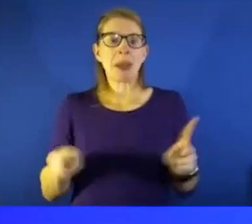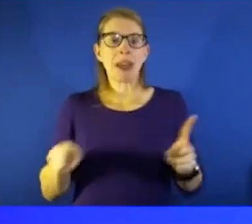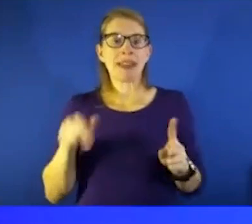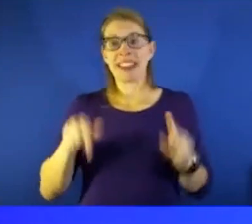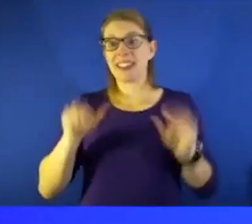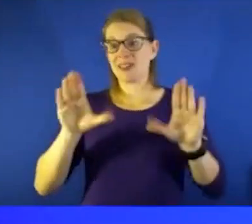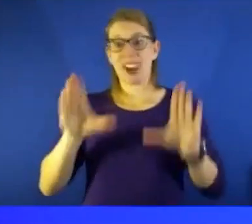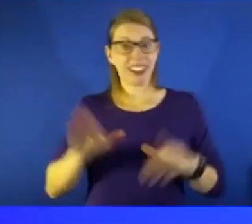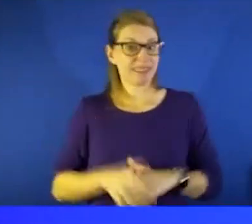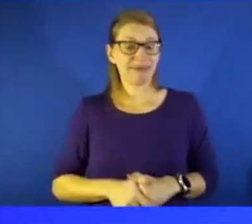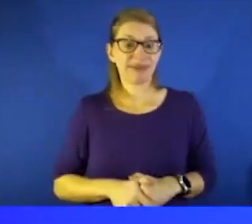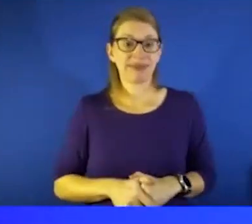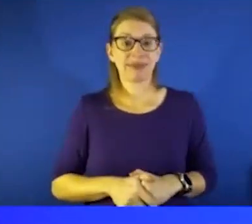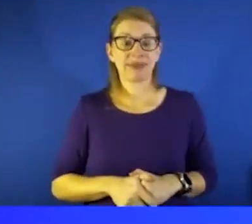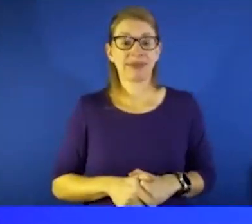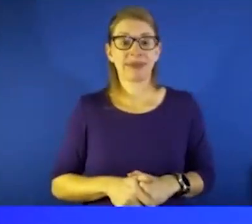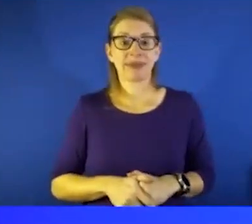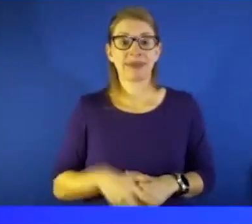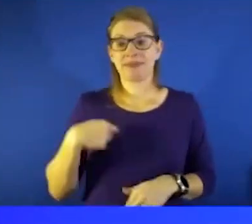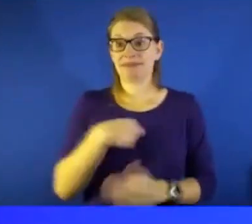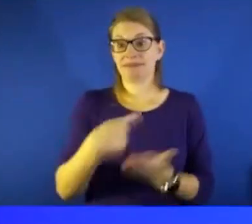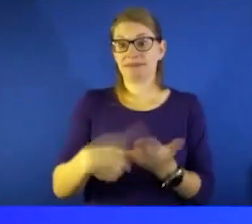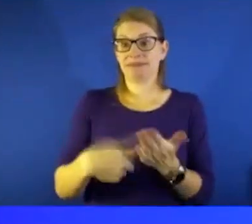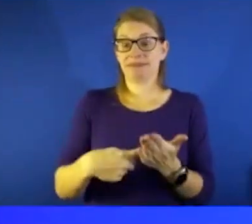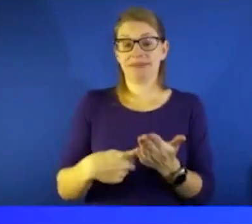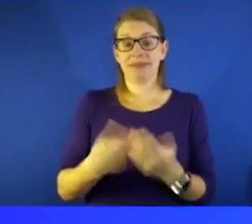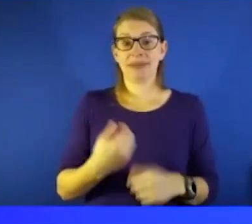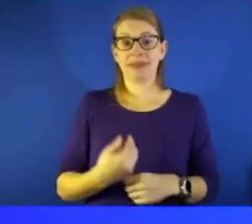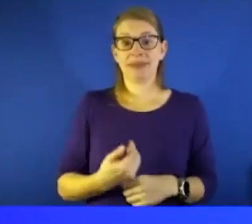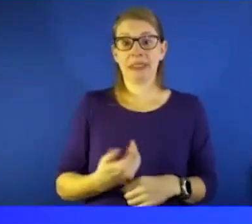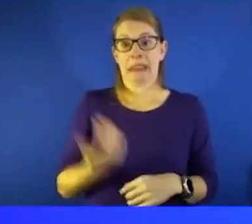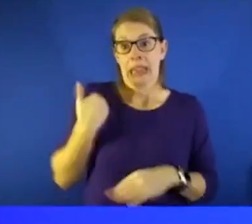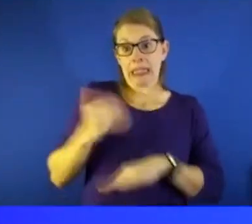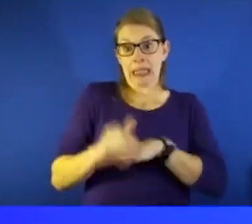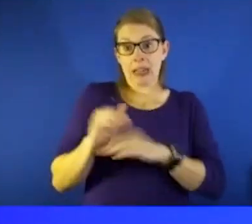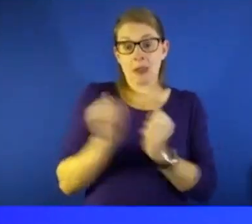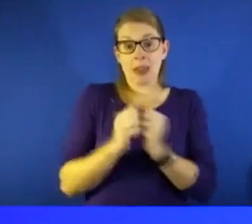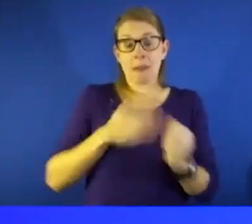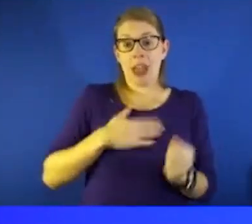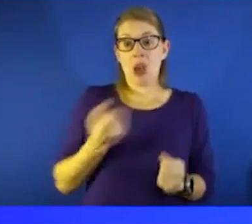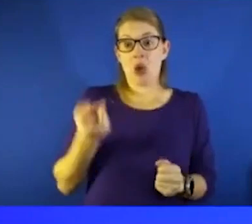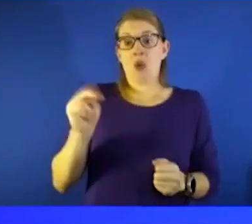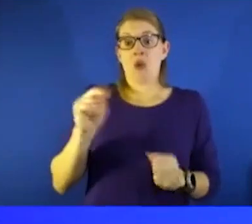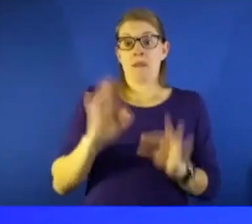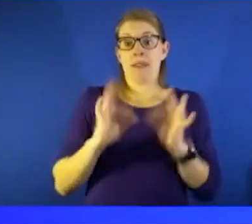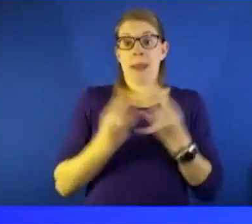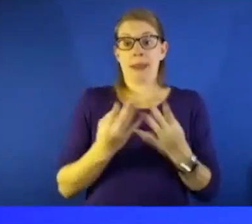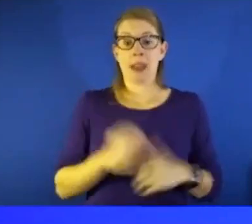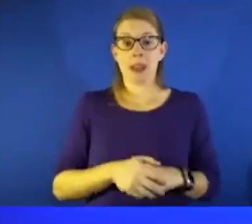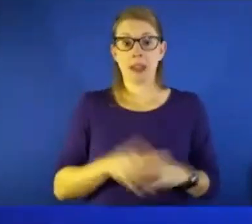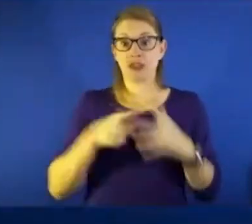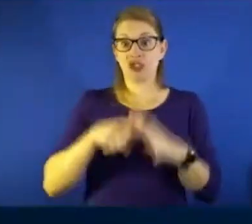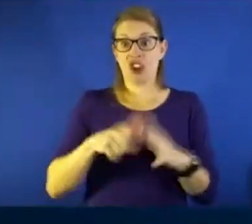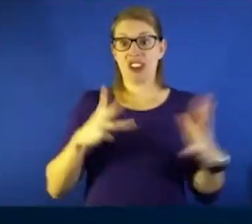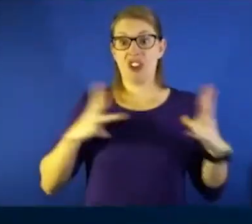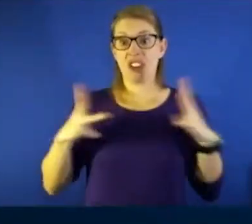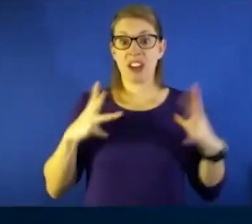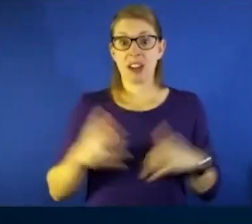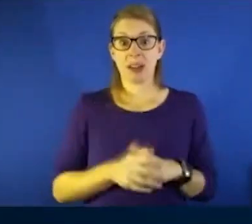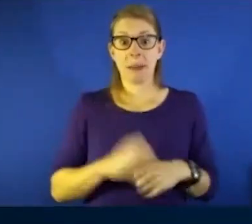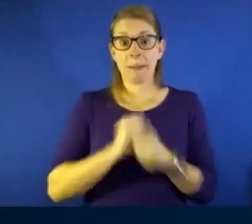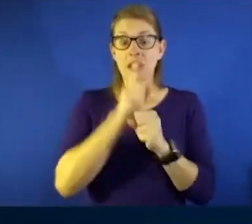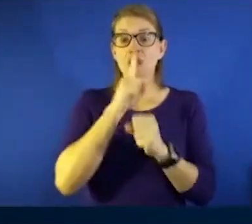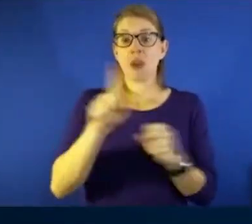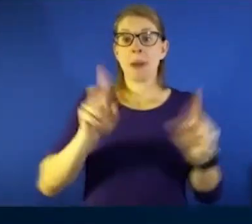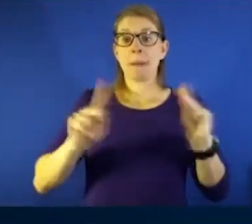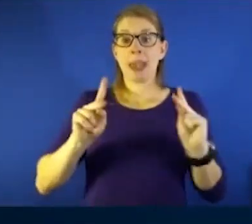were talking about last night with my own family, heading into the holidays, making sure that people are